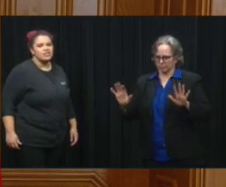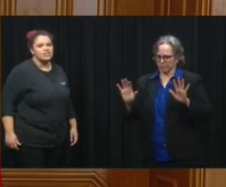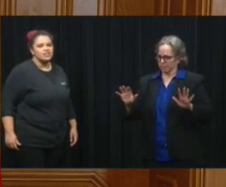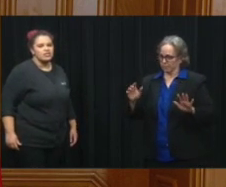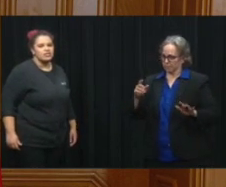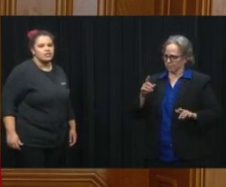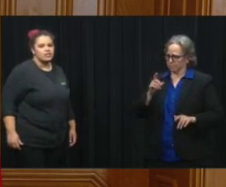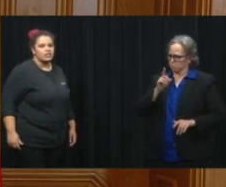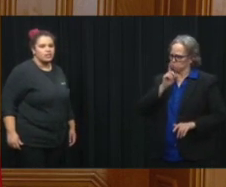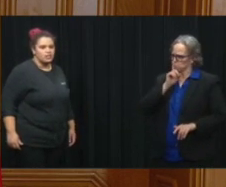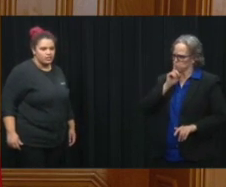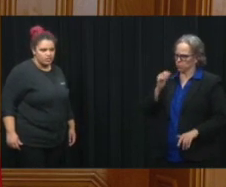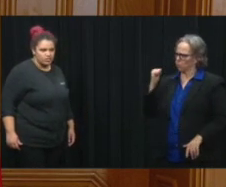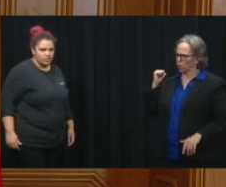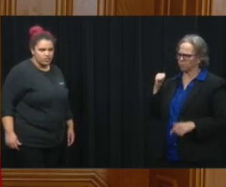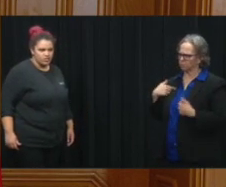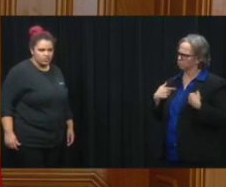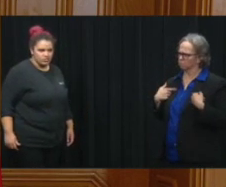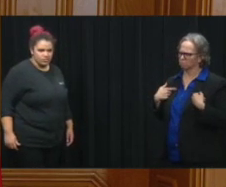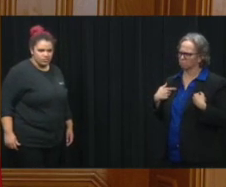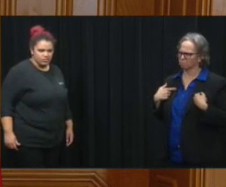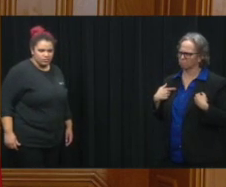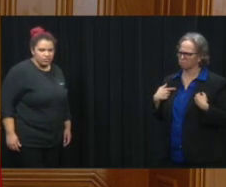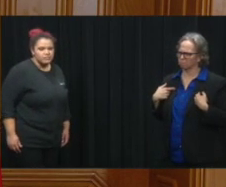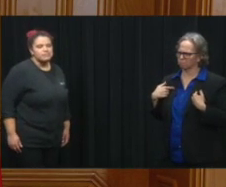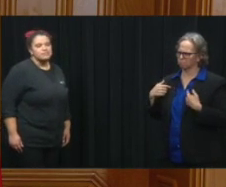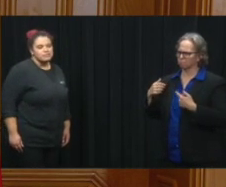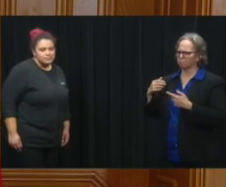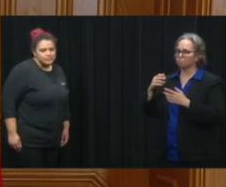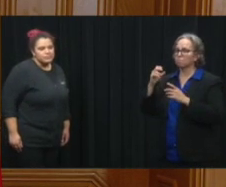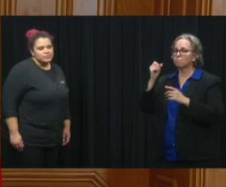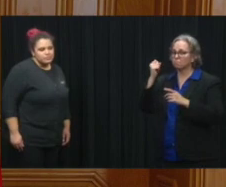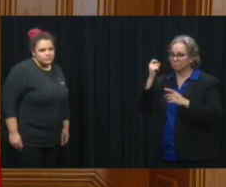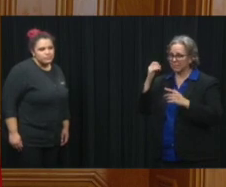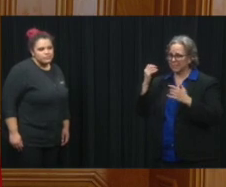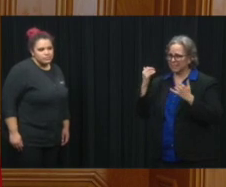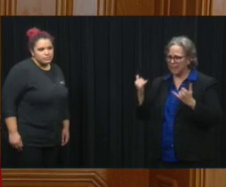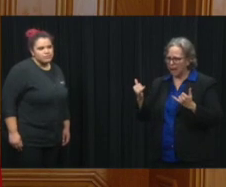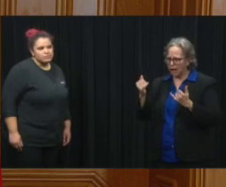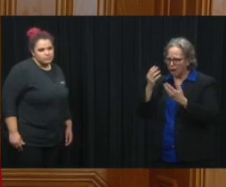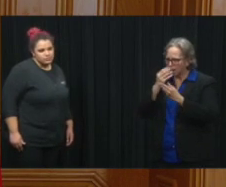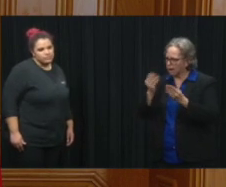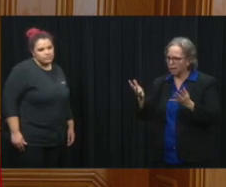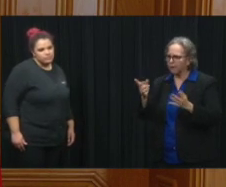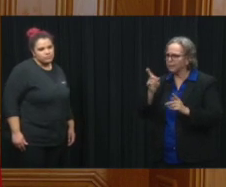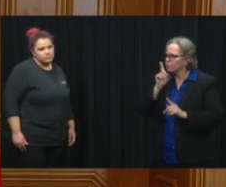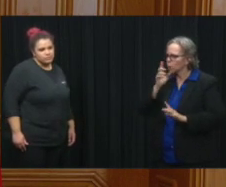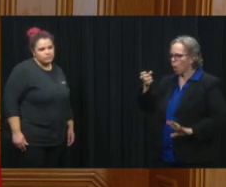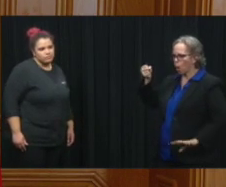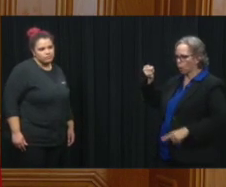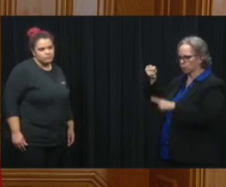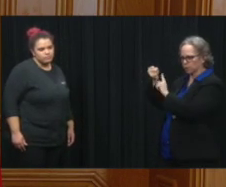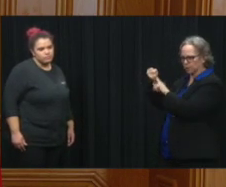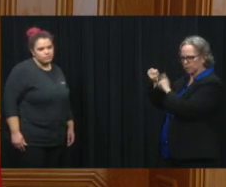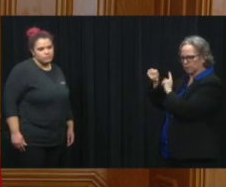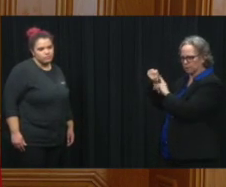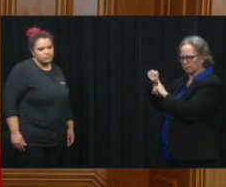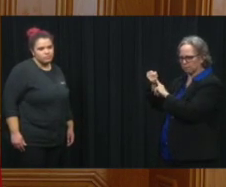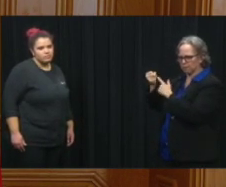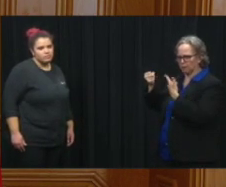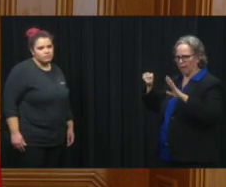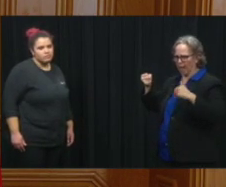more. Look, we've issued an order that people are supposed to stay in their home. They have to get